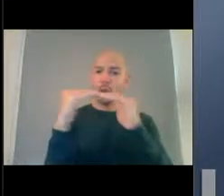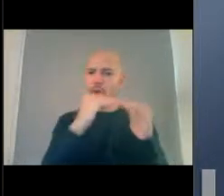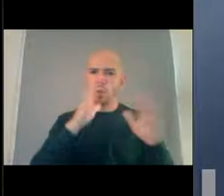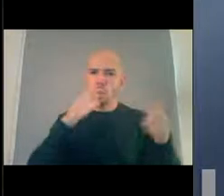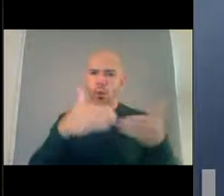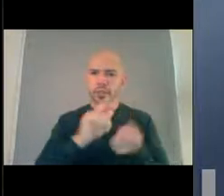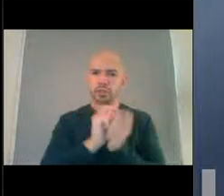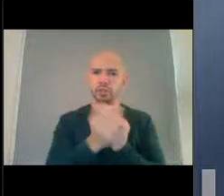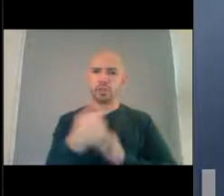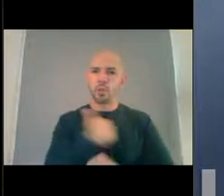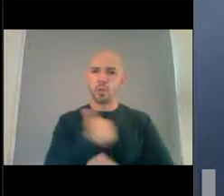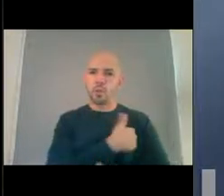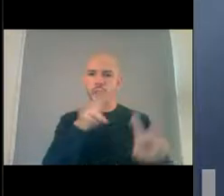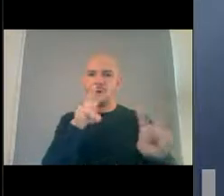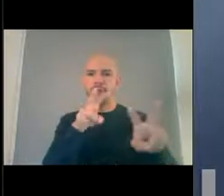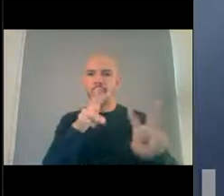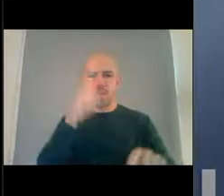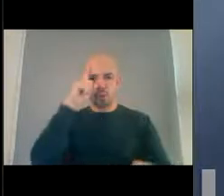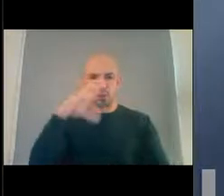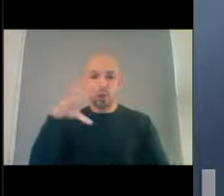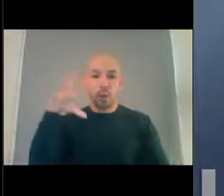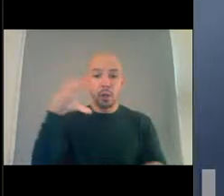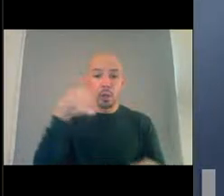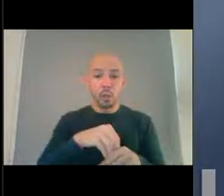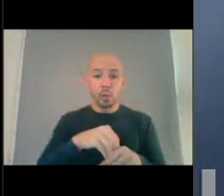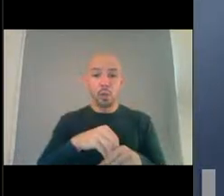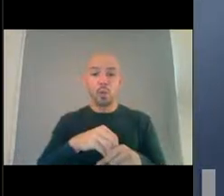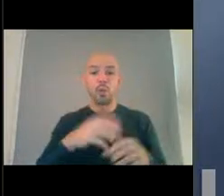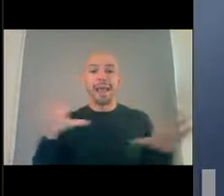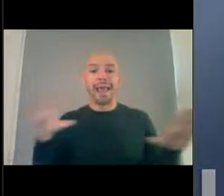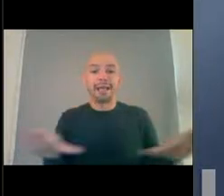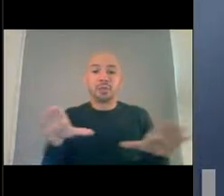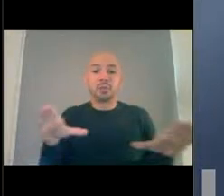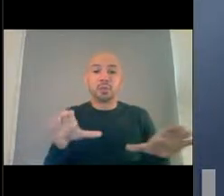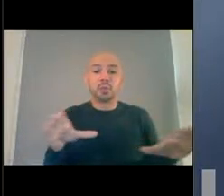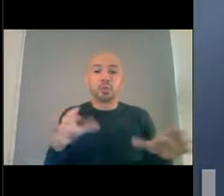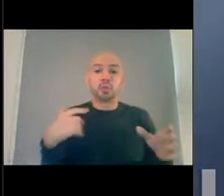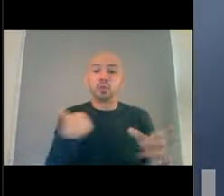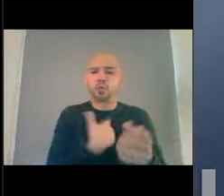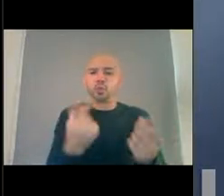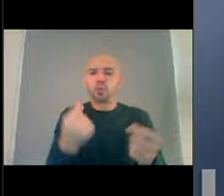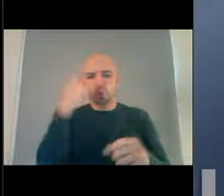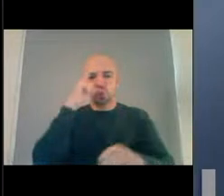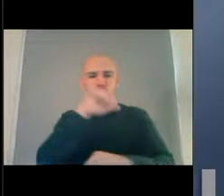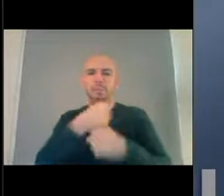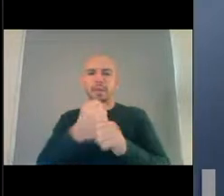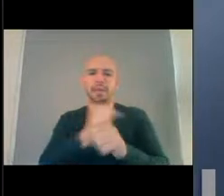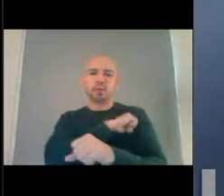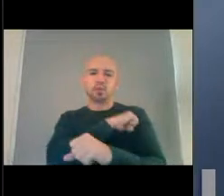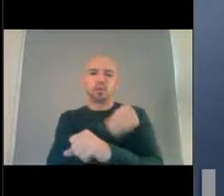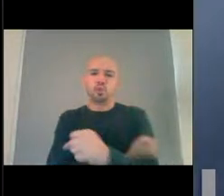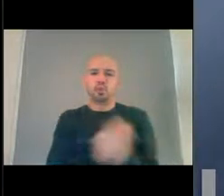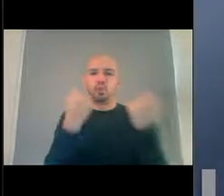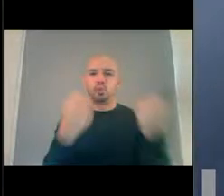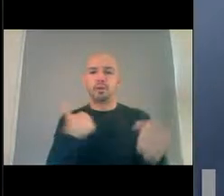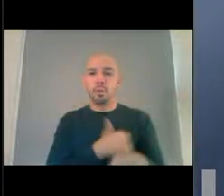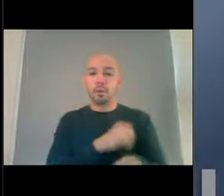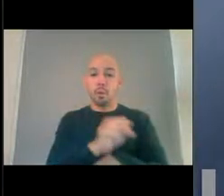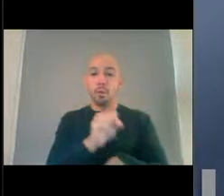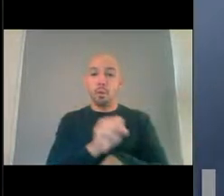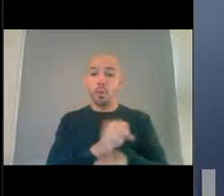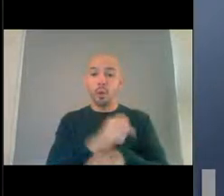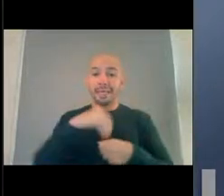actionable steps to strengthen our work both internally and externally and of course we are also committed to follow